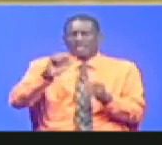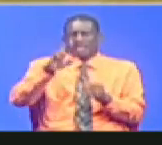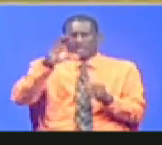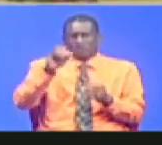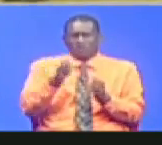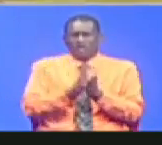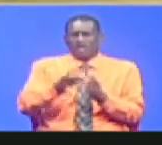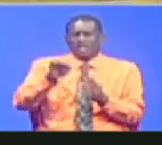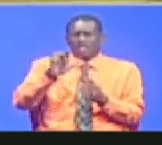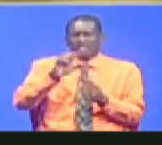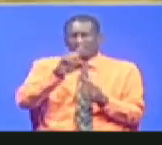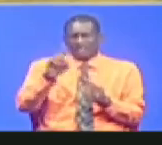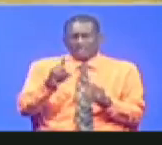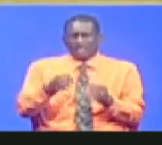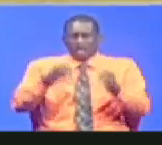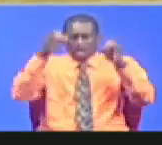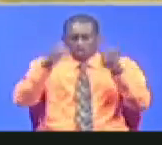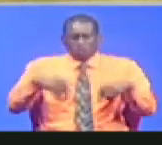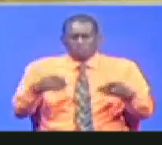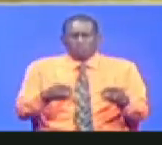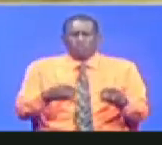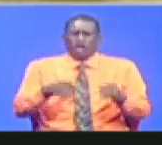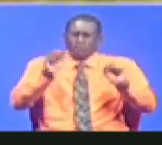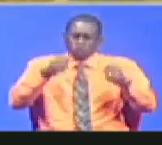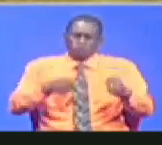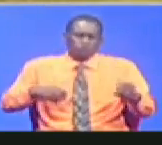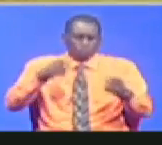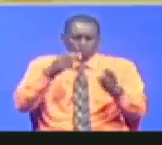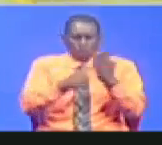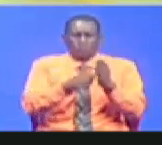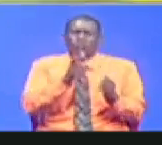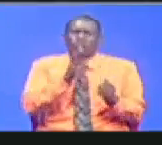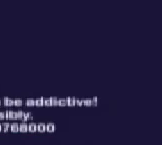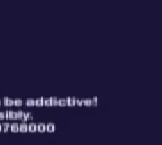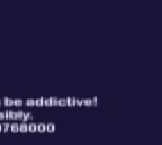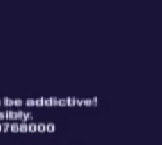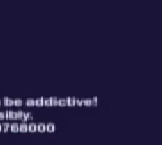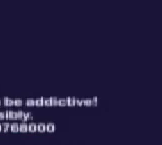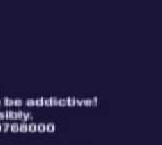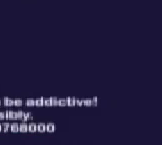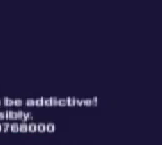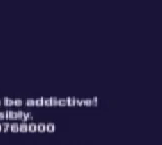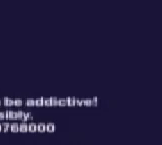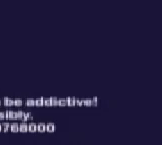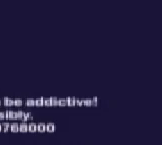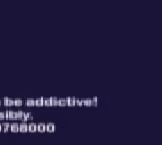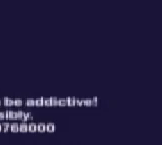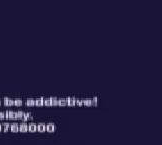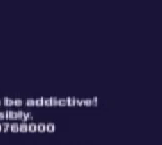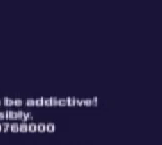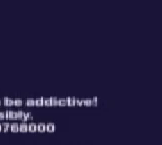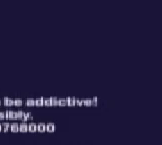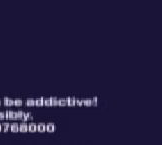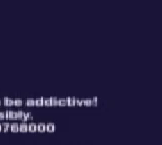Lindsay Geruto are some of the newbies hoping to make the final squad to be named on Tuesday. Kenya will begin their campaign against arch-rivals Egypt